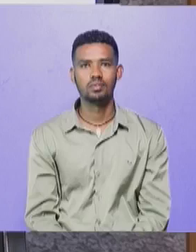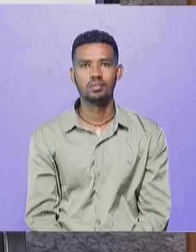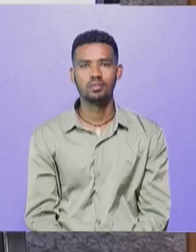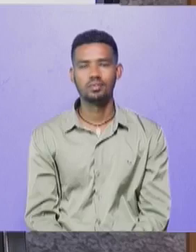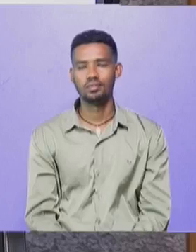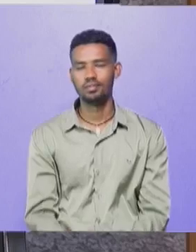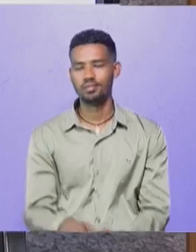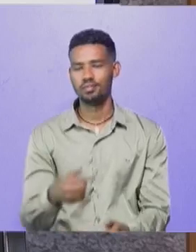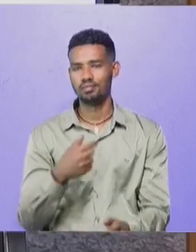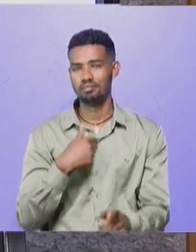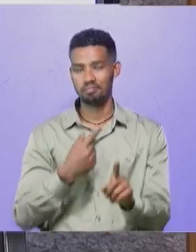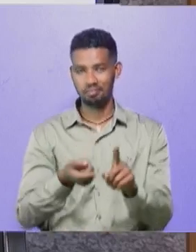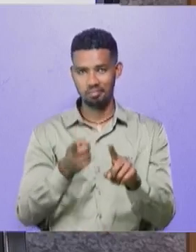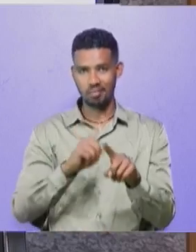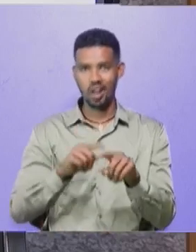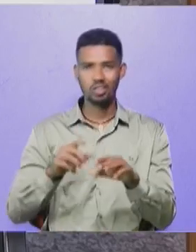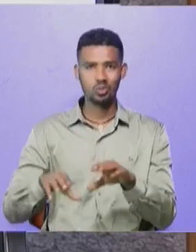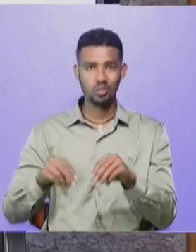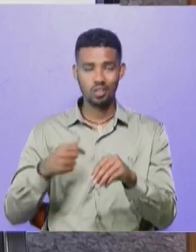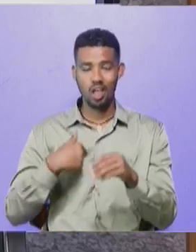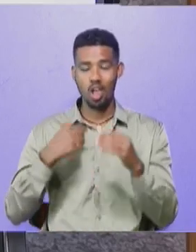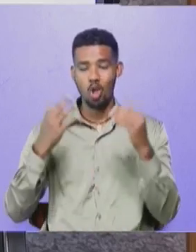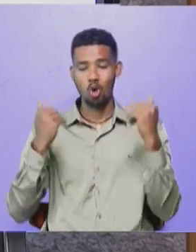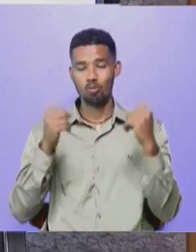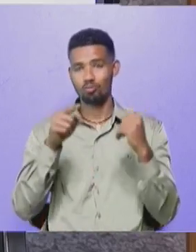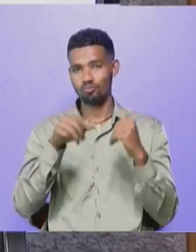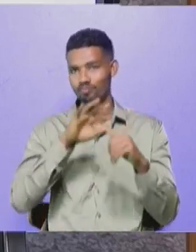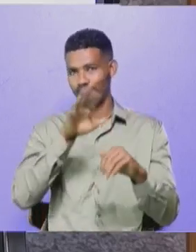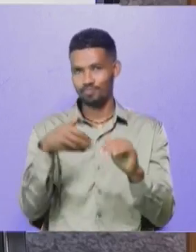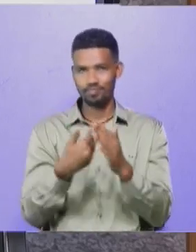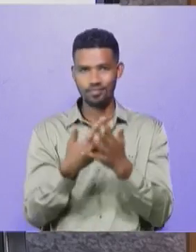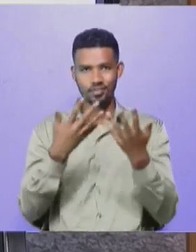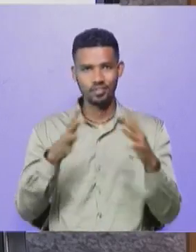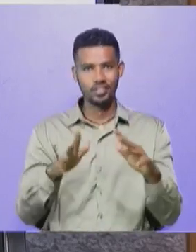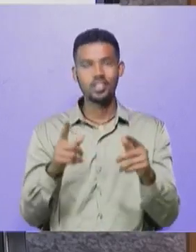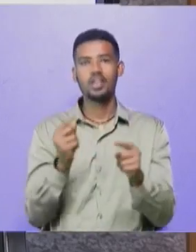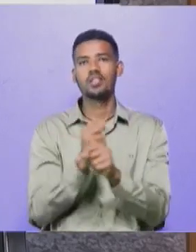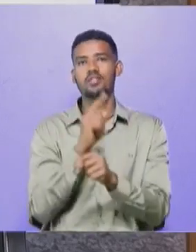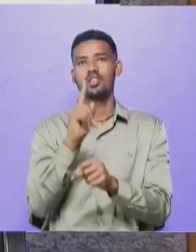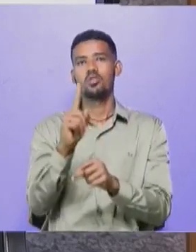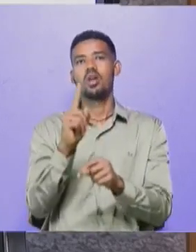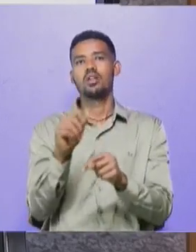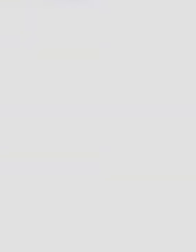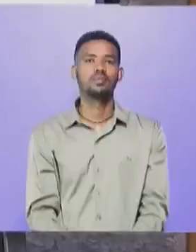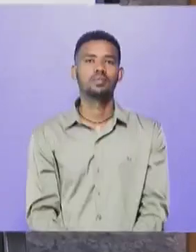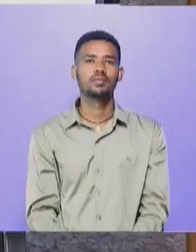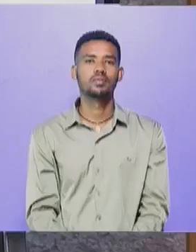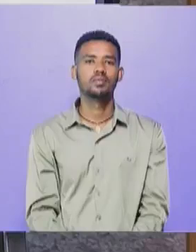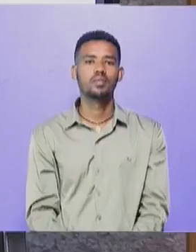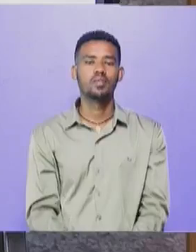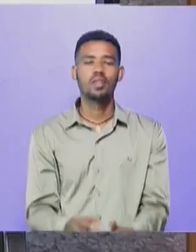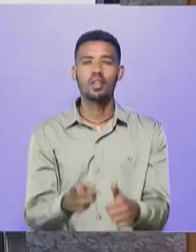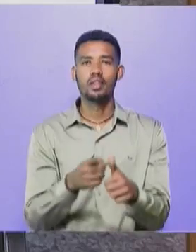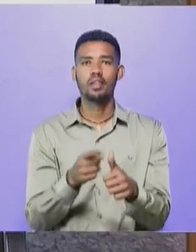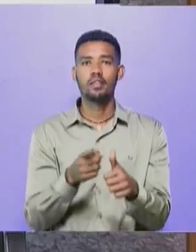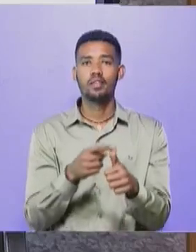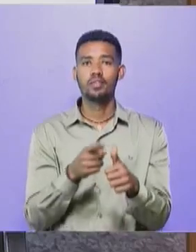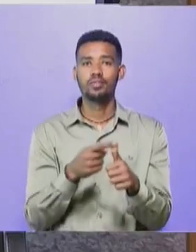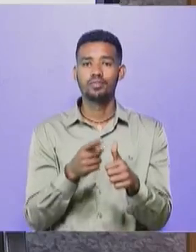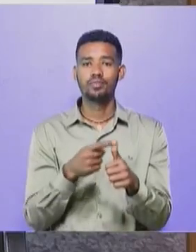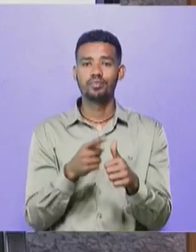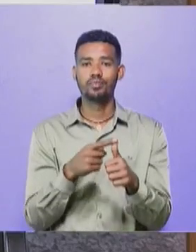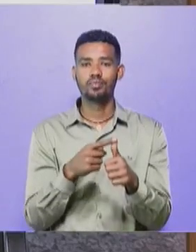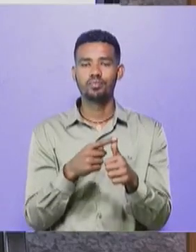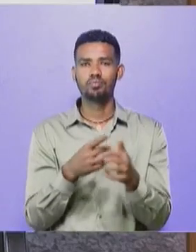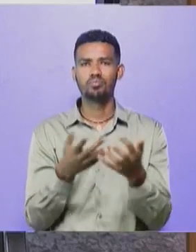I'm back, students. I hope you all have done activity 1. Let us practice together. The first question,